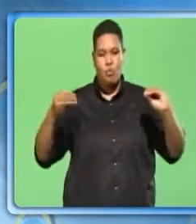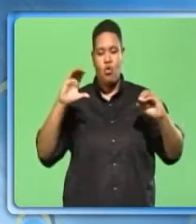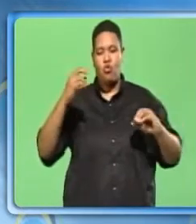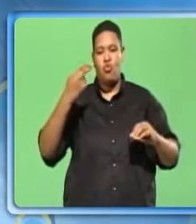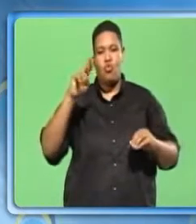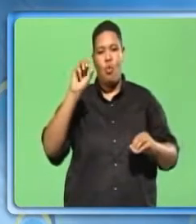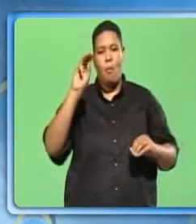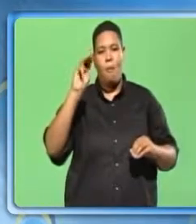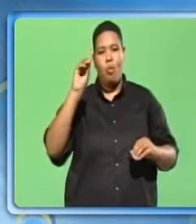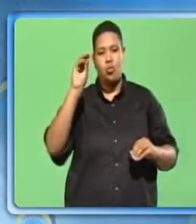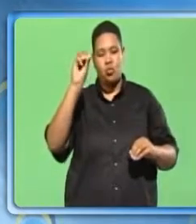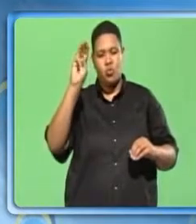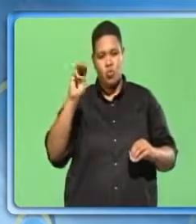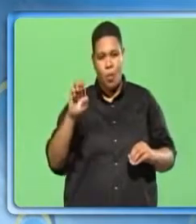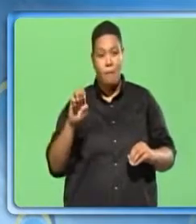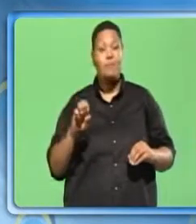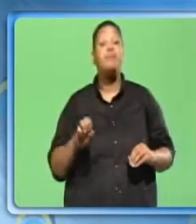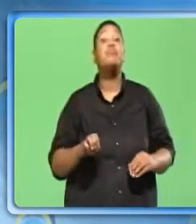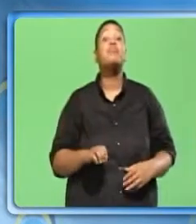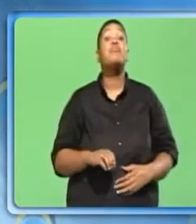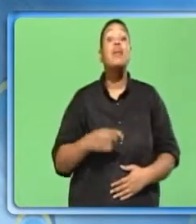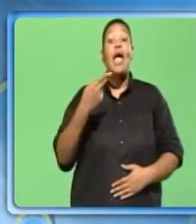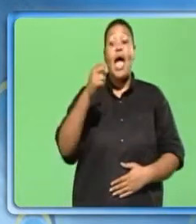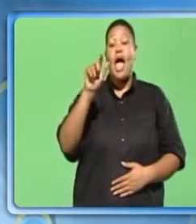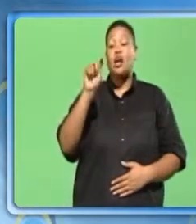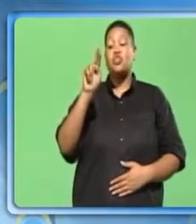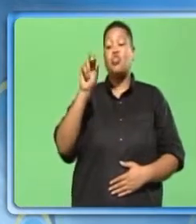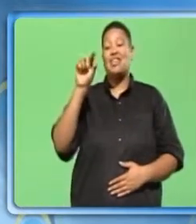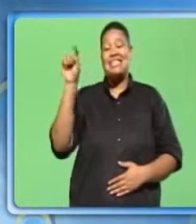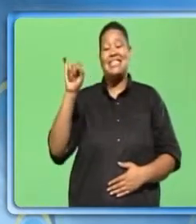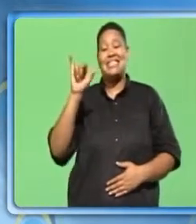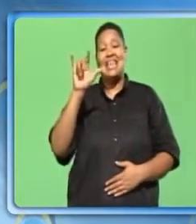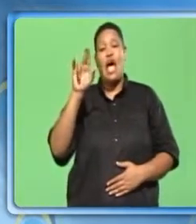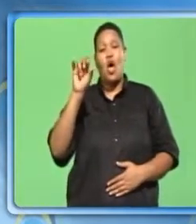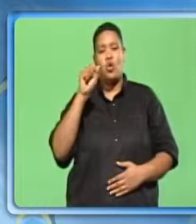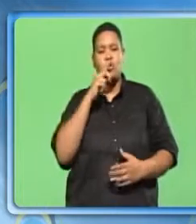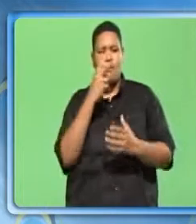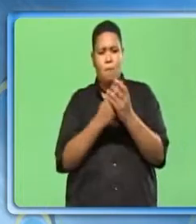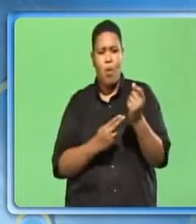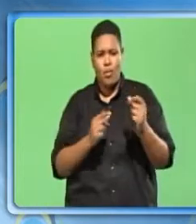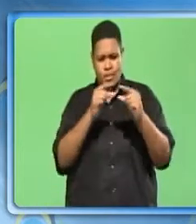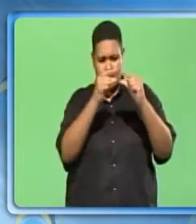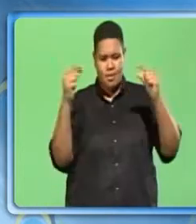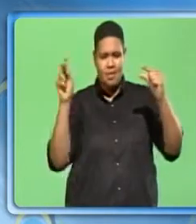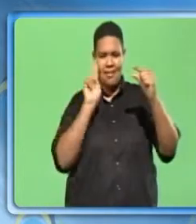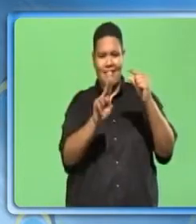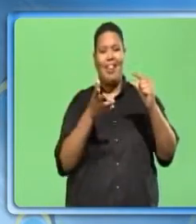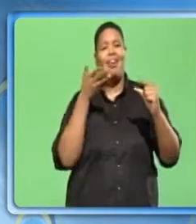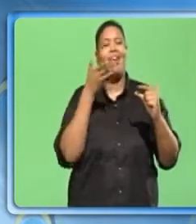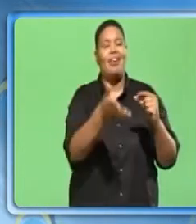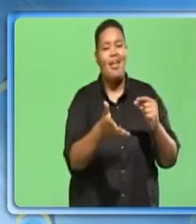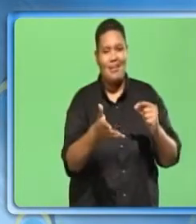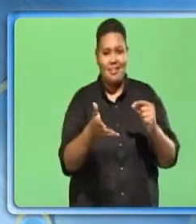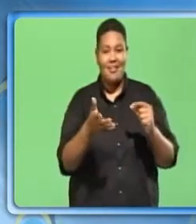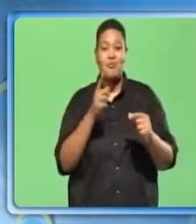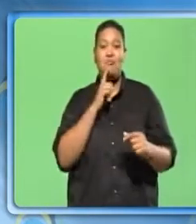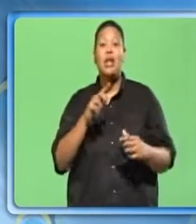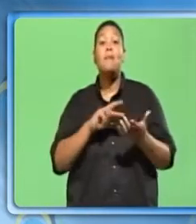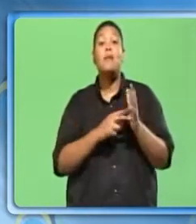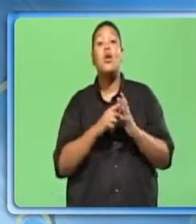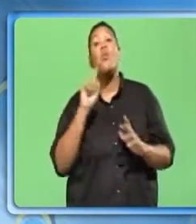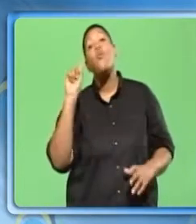Heterozygous, both alleles are present at a locus. Example, one on each of the